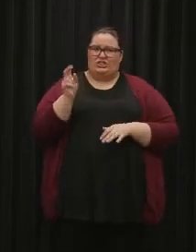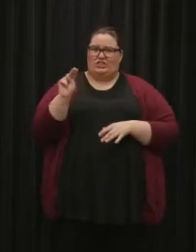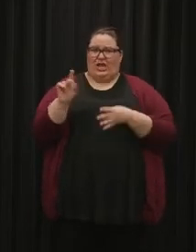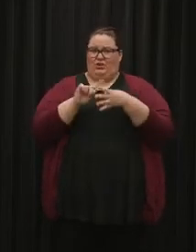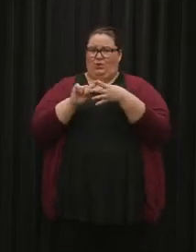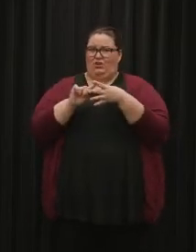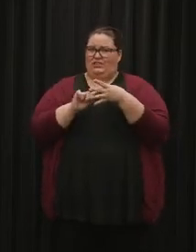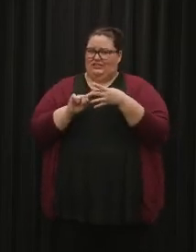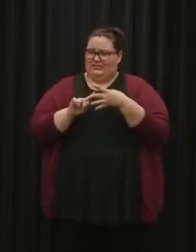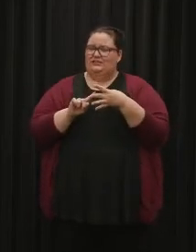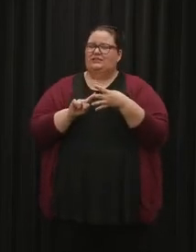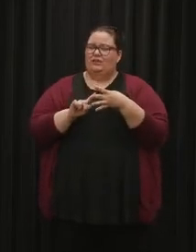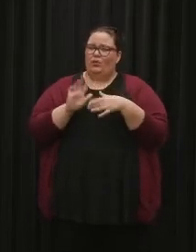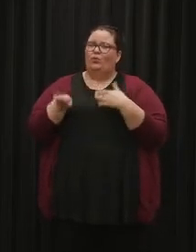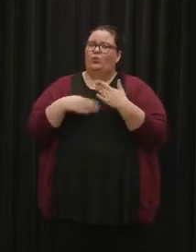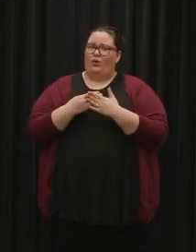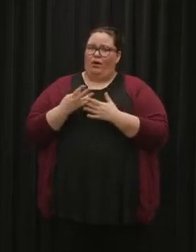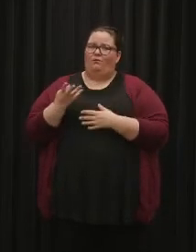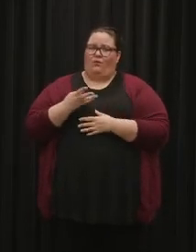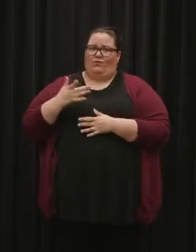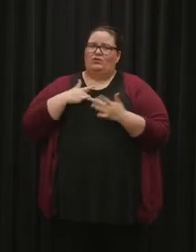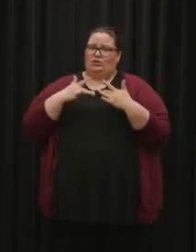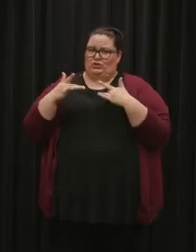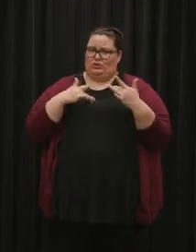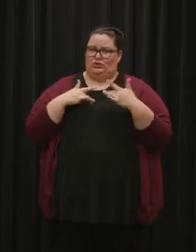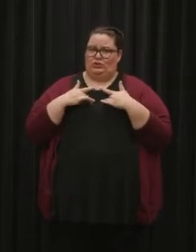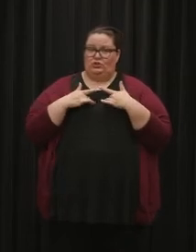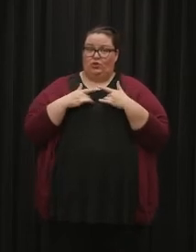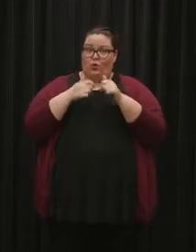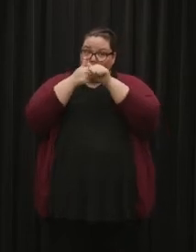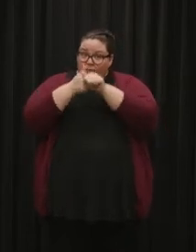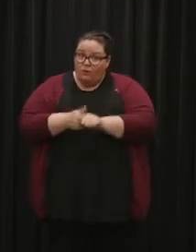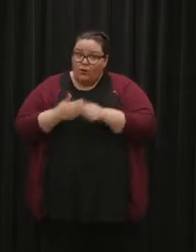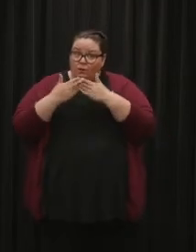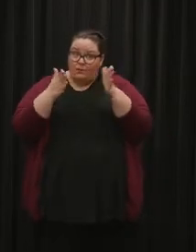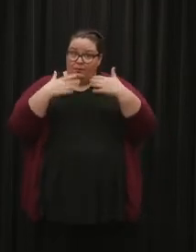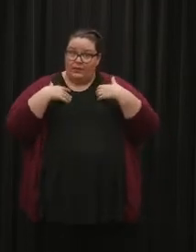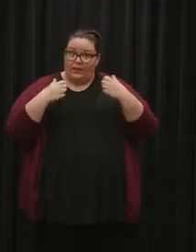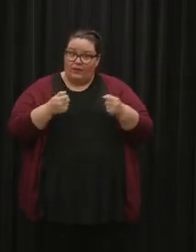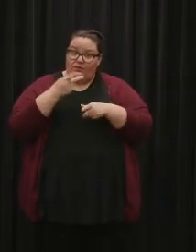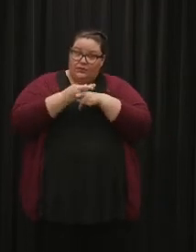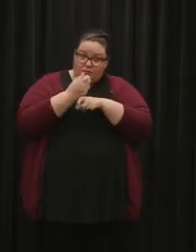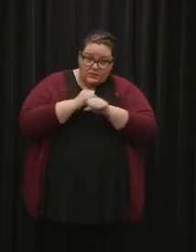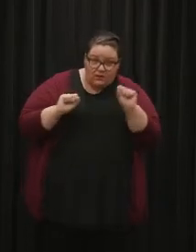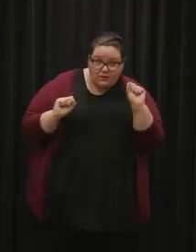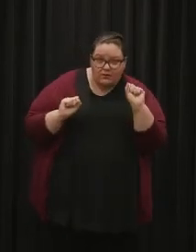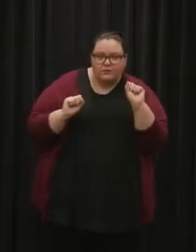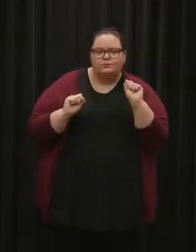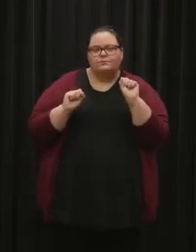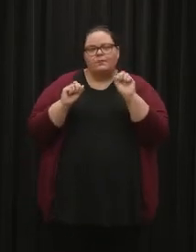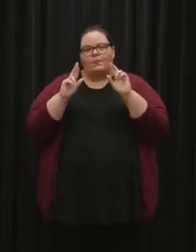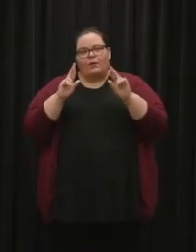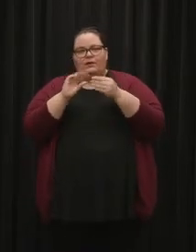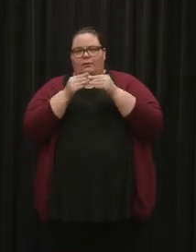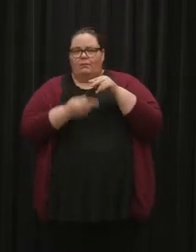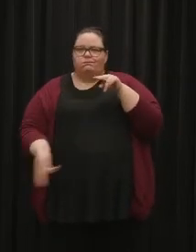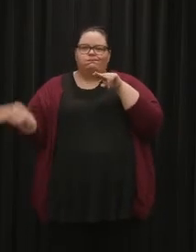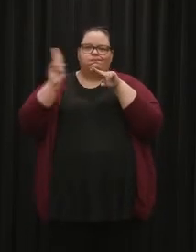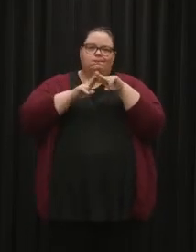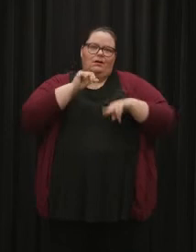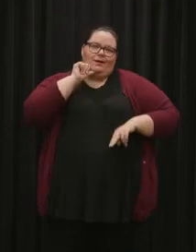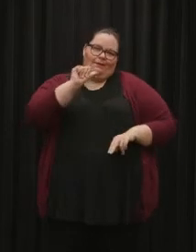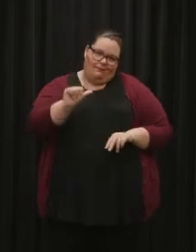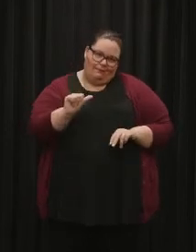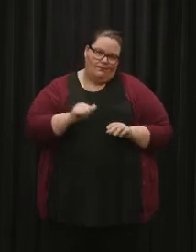January timeframe. So if we are all adhering to public health measures and staying as safe as possible, we will hopefully not see that spike